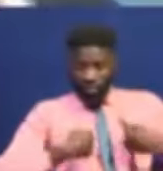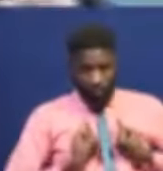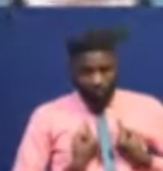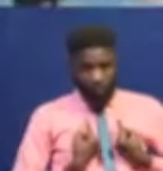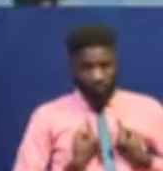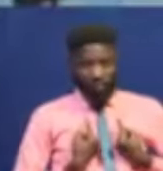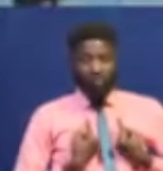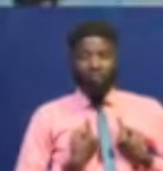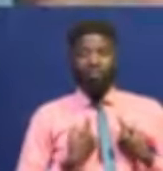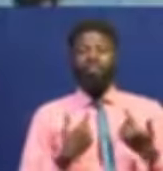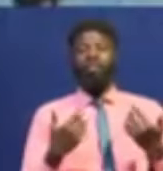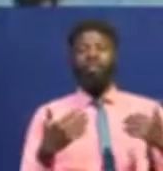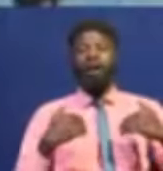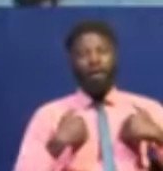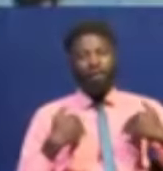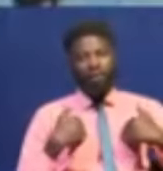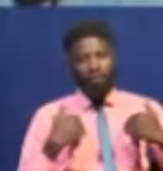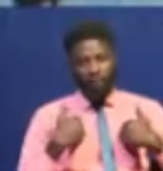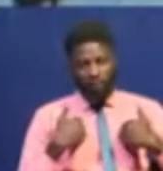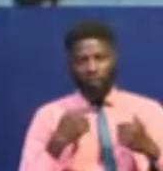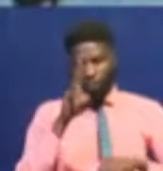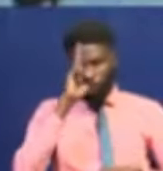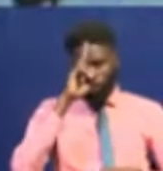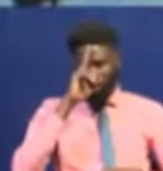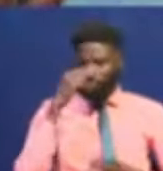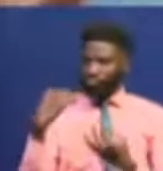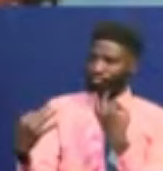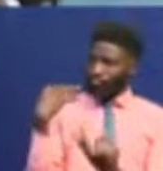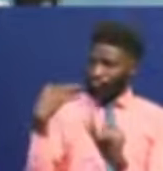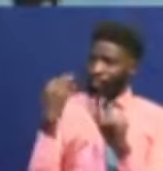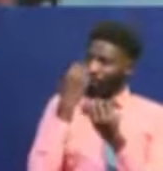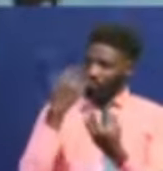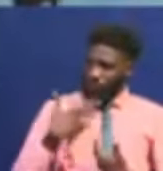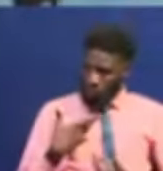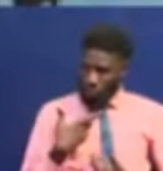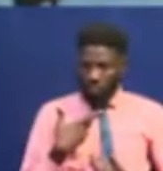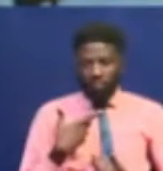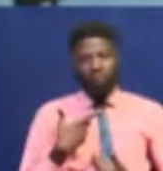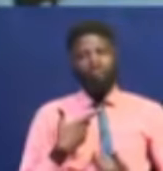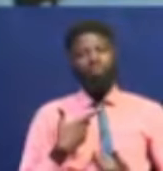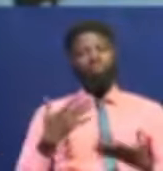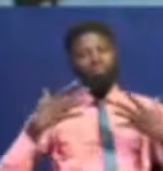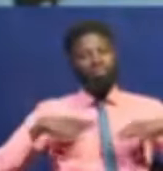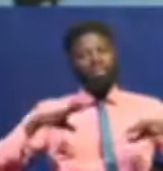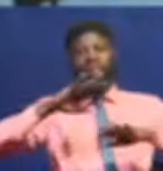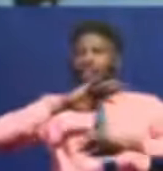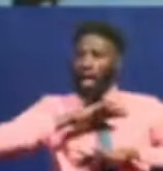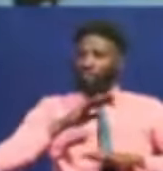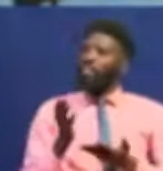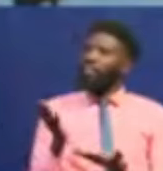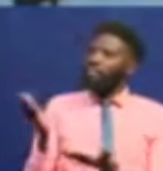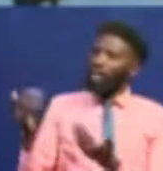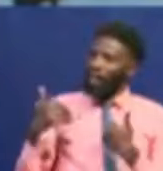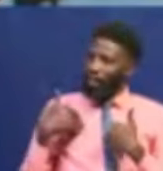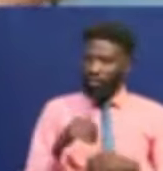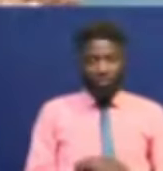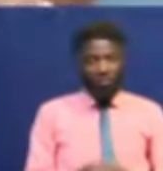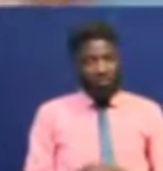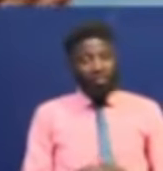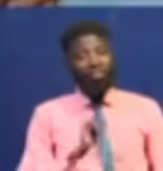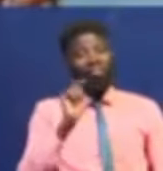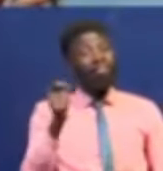a ballpark brief by the police that they have enough people. They have actually, because